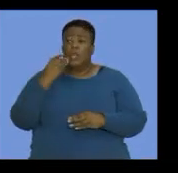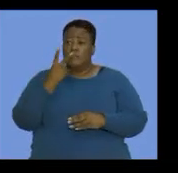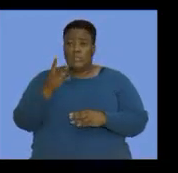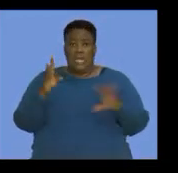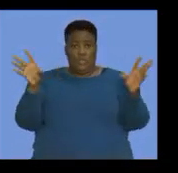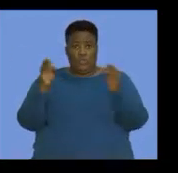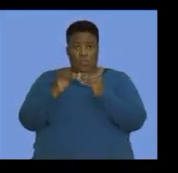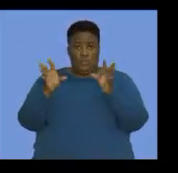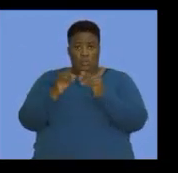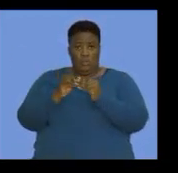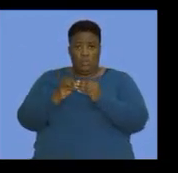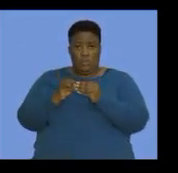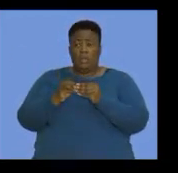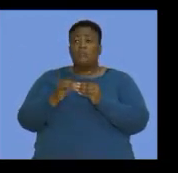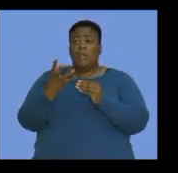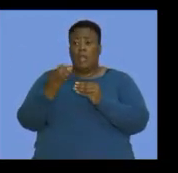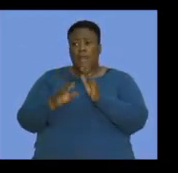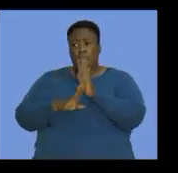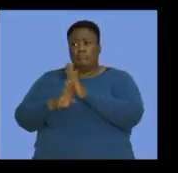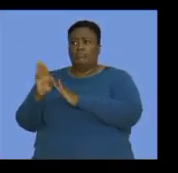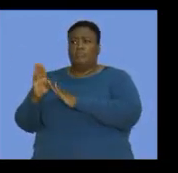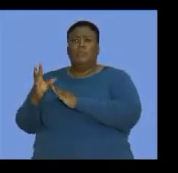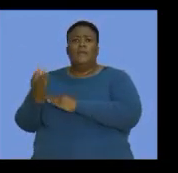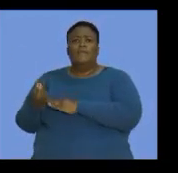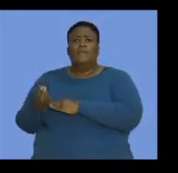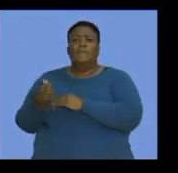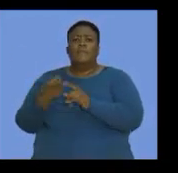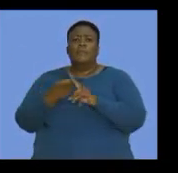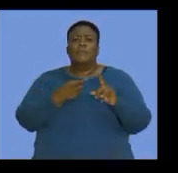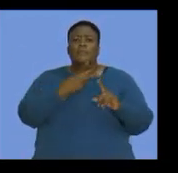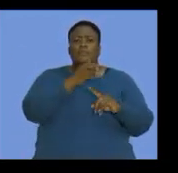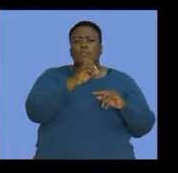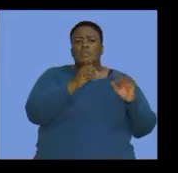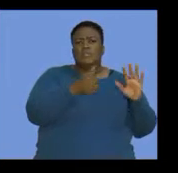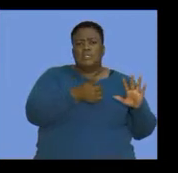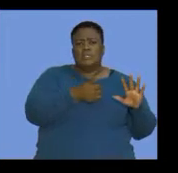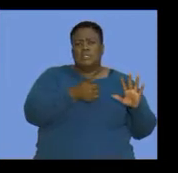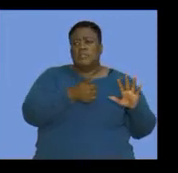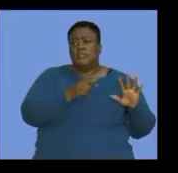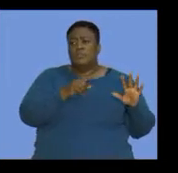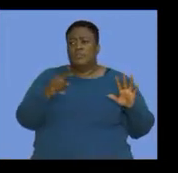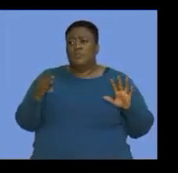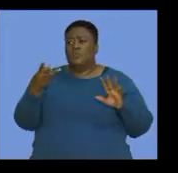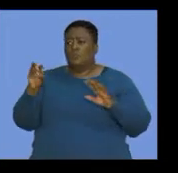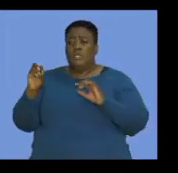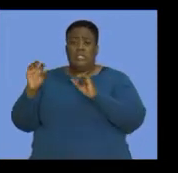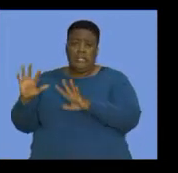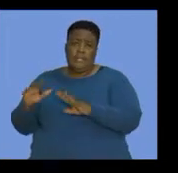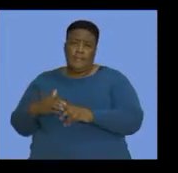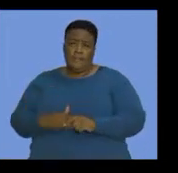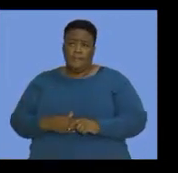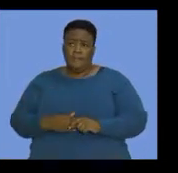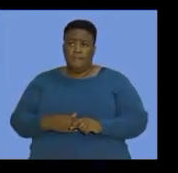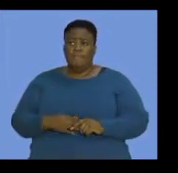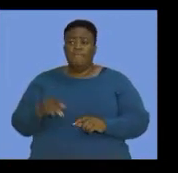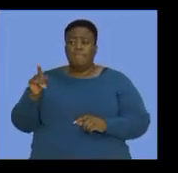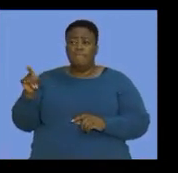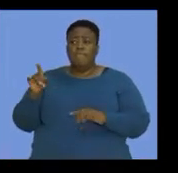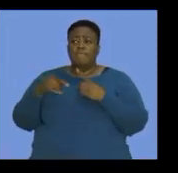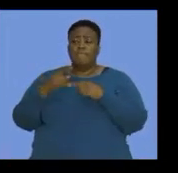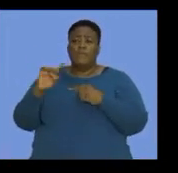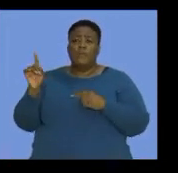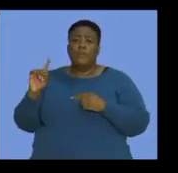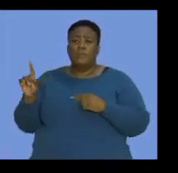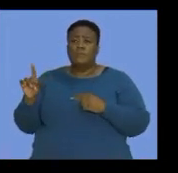So if we look at the total numbers, there have been a significant increase from 2006 to 2010. And